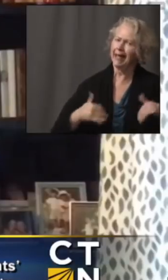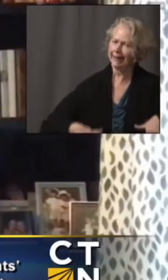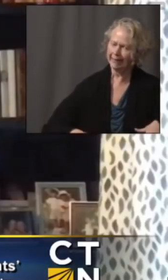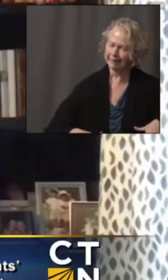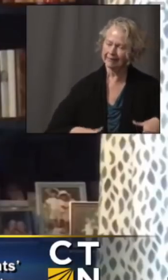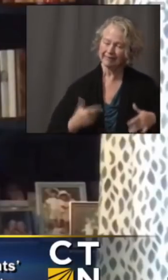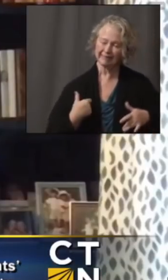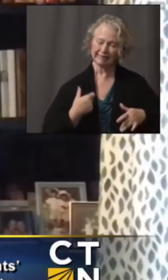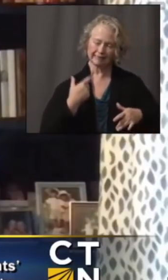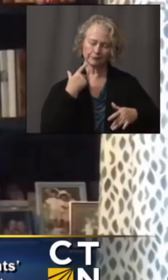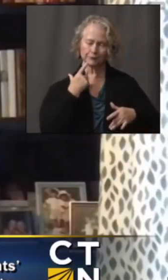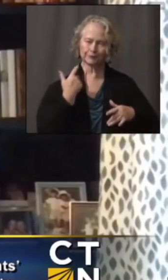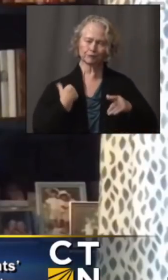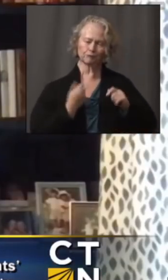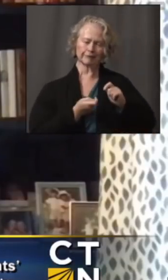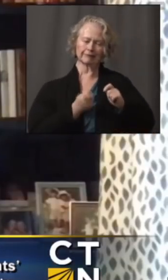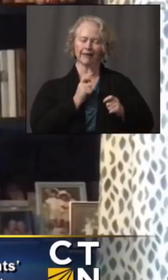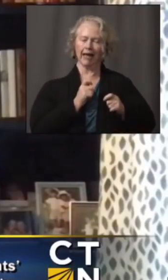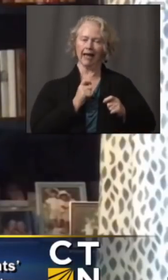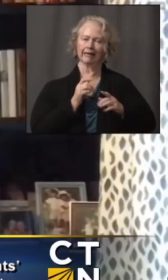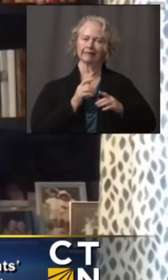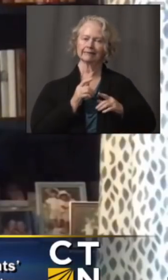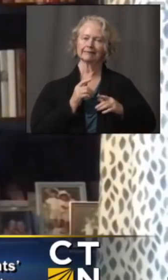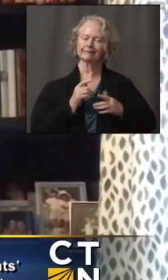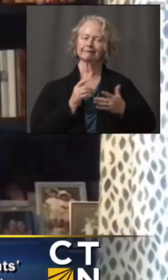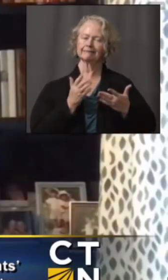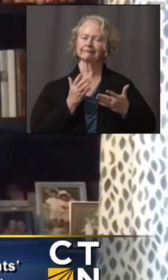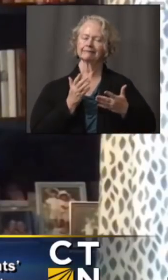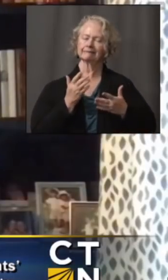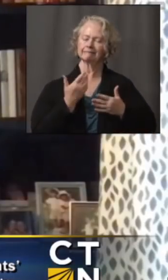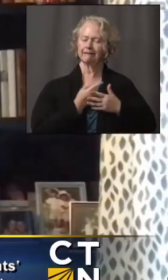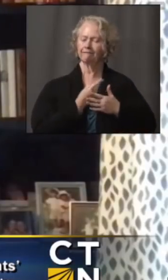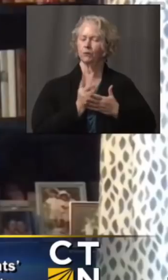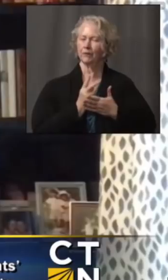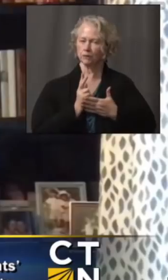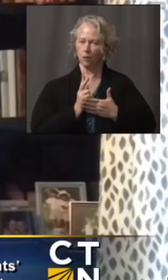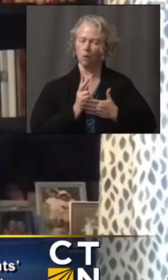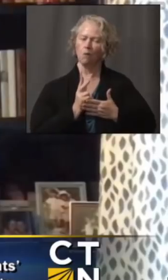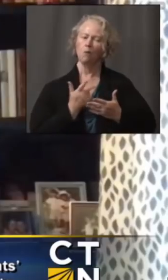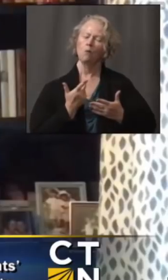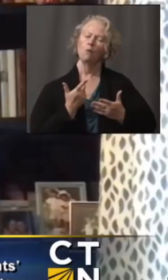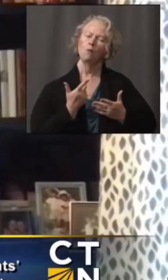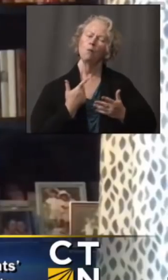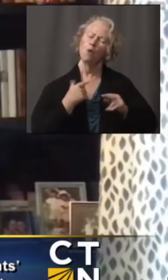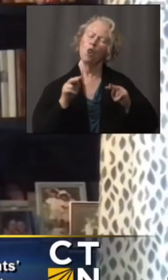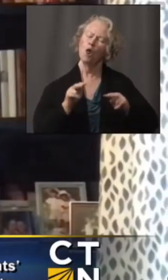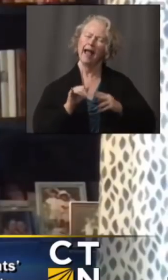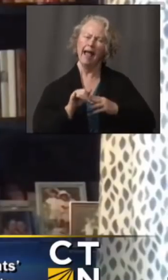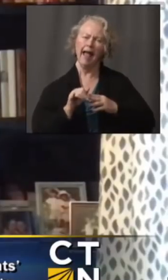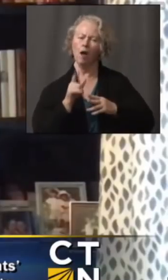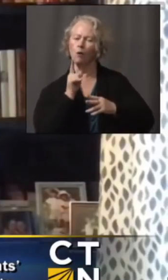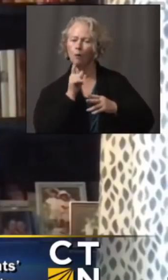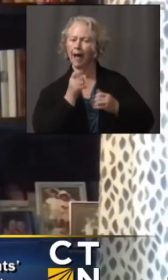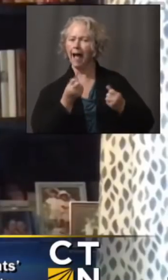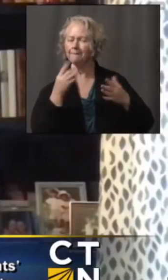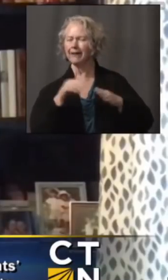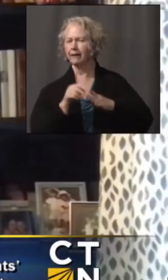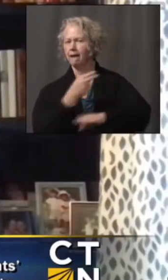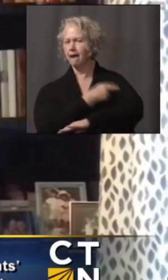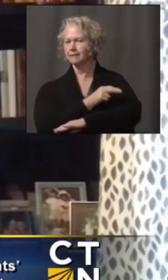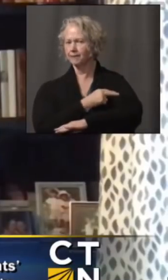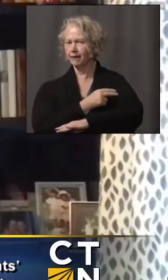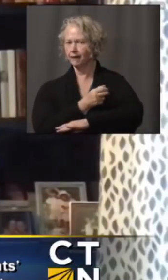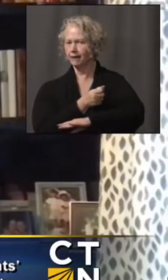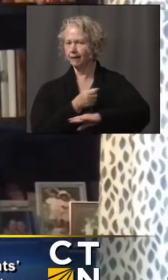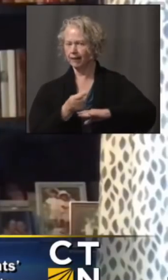our 2.1 a couple of weeks ago. But I think hospitalizations, and we discussed with all the governors that we'd like to have a kind